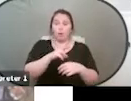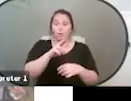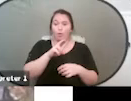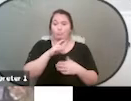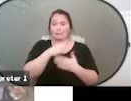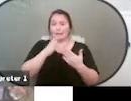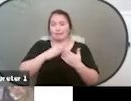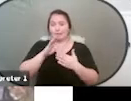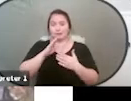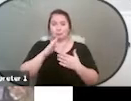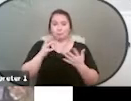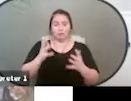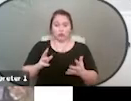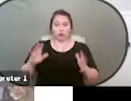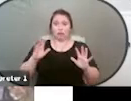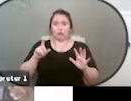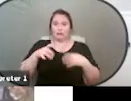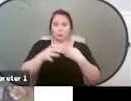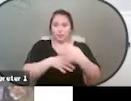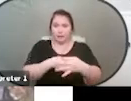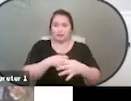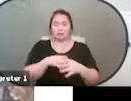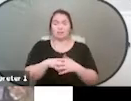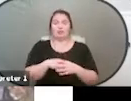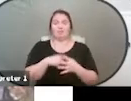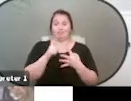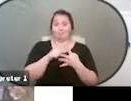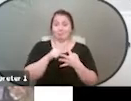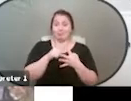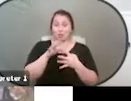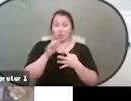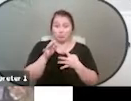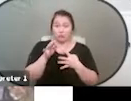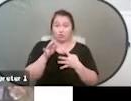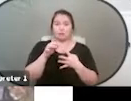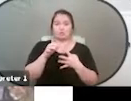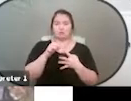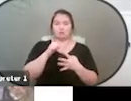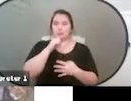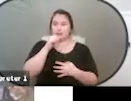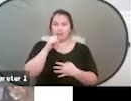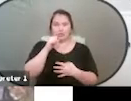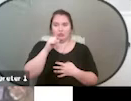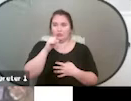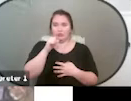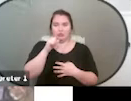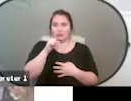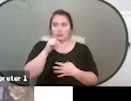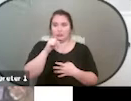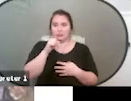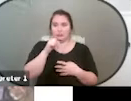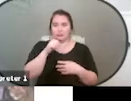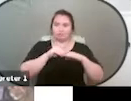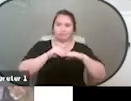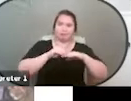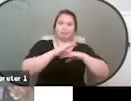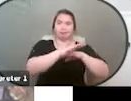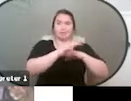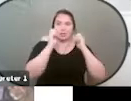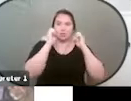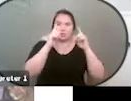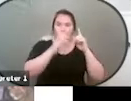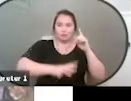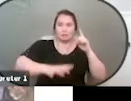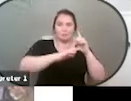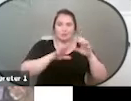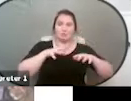to be replaced. This option would not impact, as Casey mentioned, educational space. So it's not